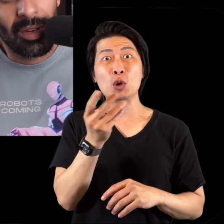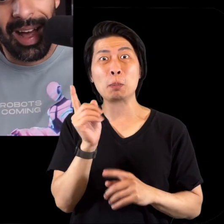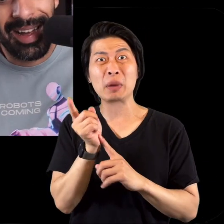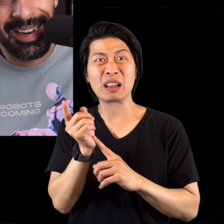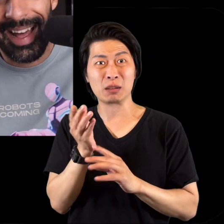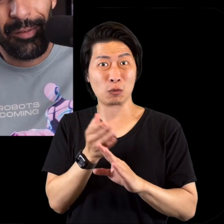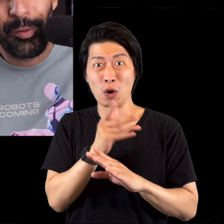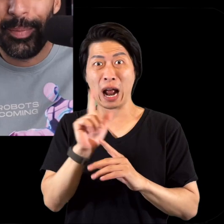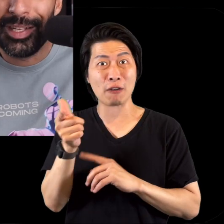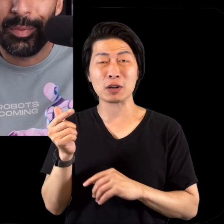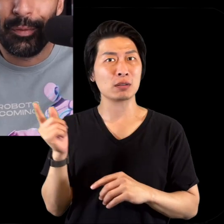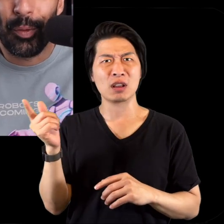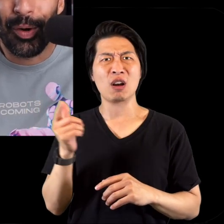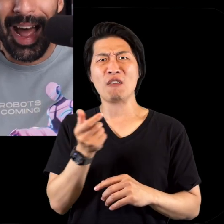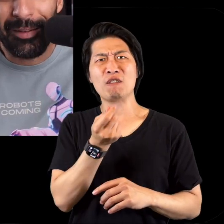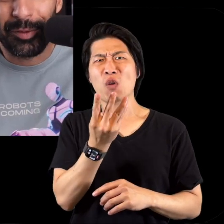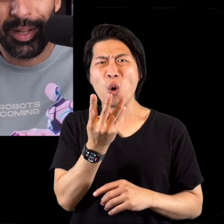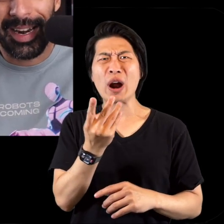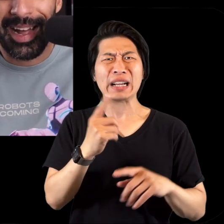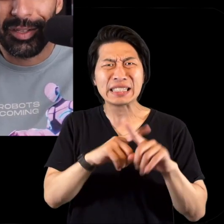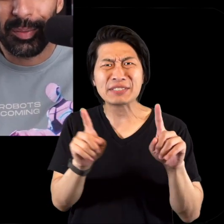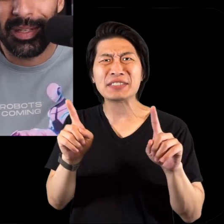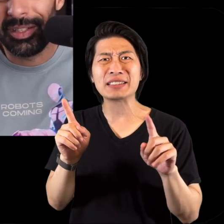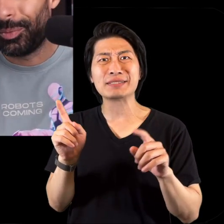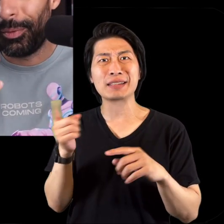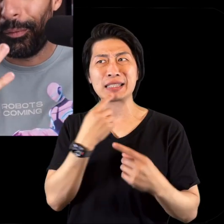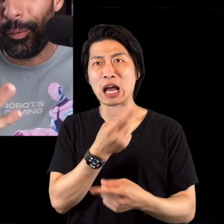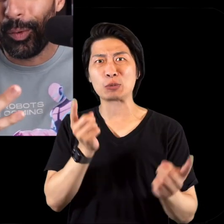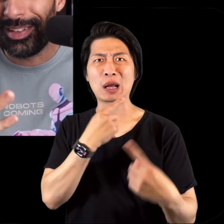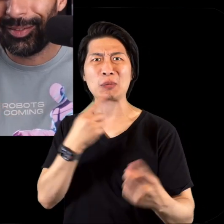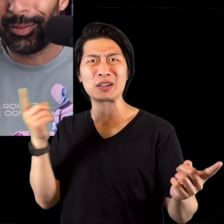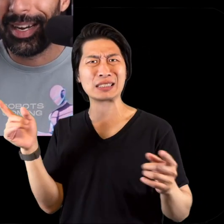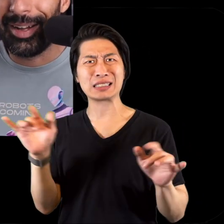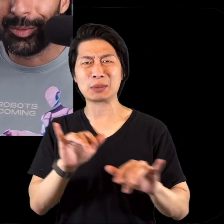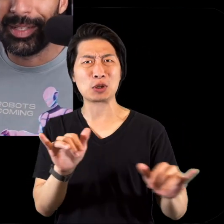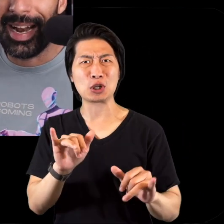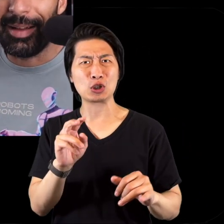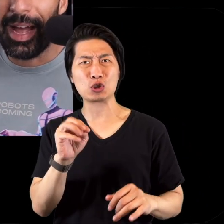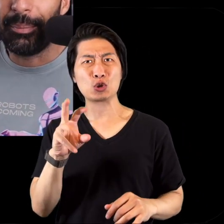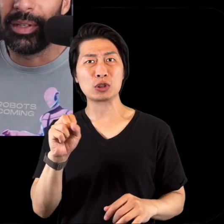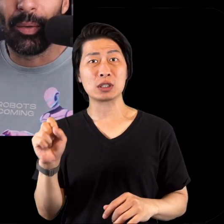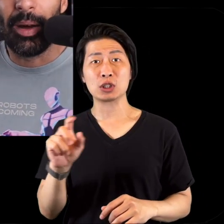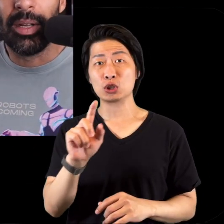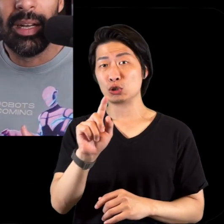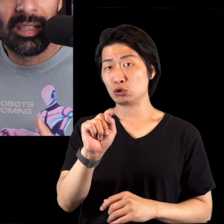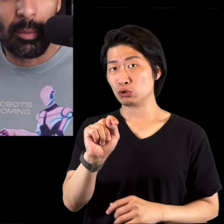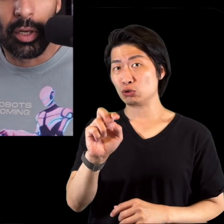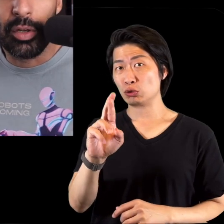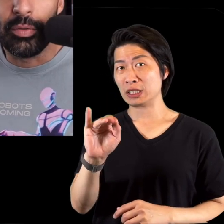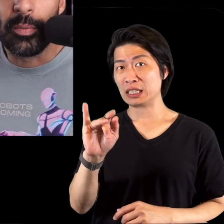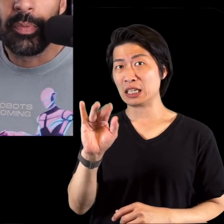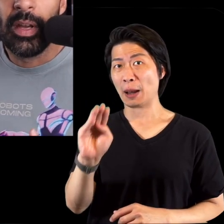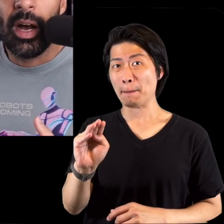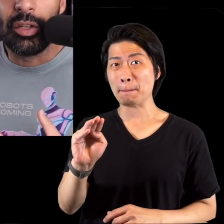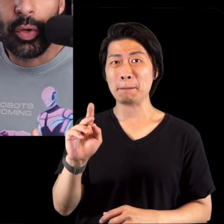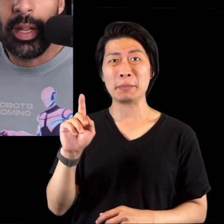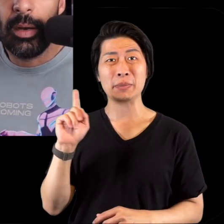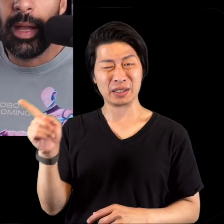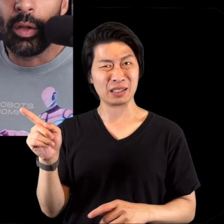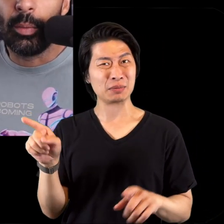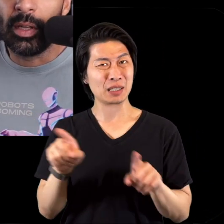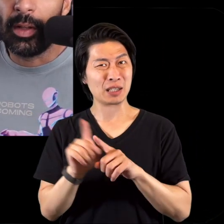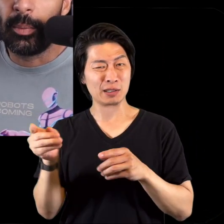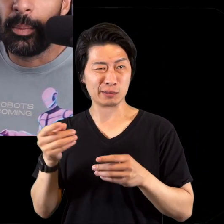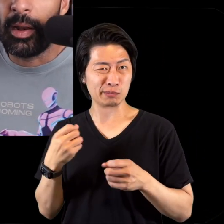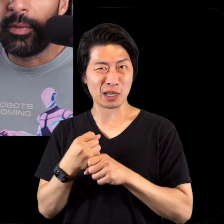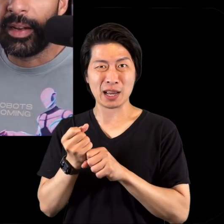Also, not a few minutes before or after that announcement, there's been 4 different announcements that have happened around similar news. Tritium,